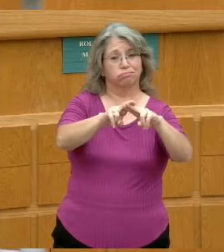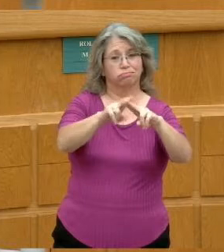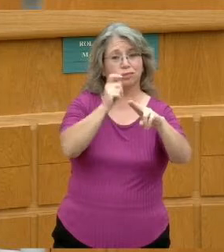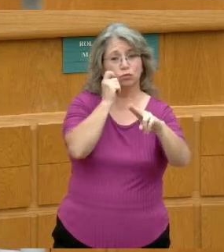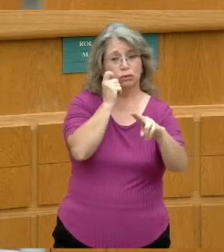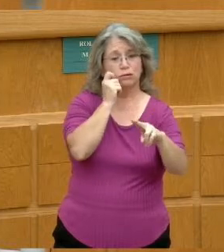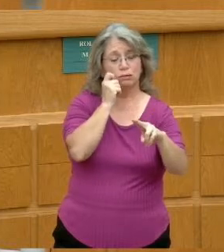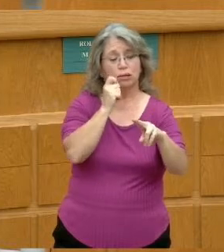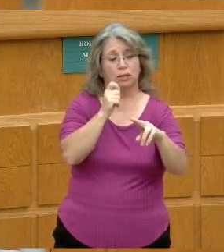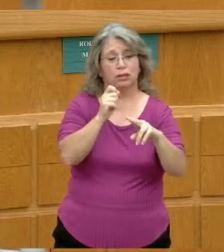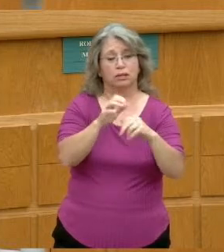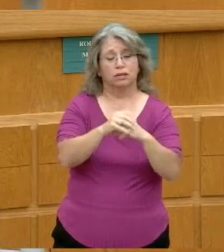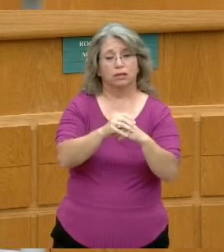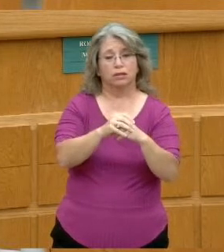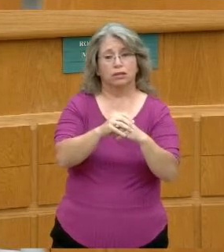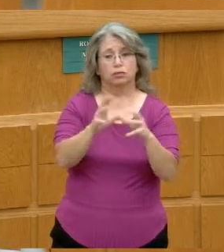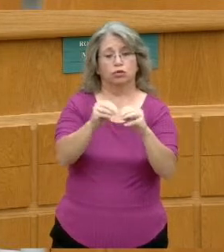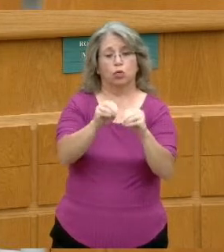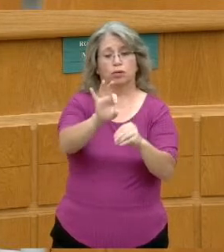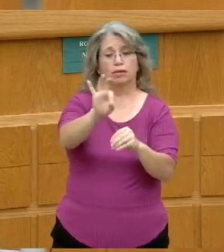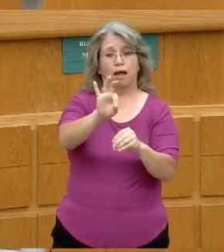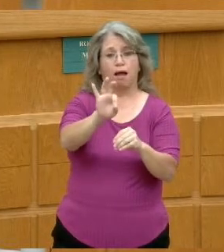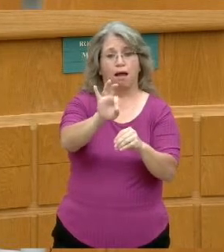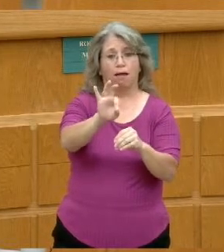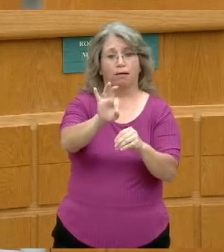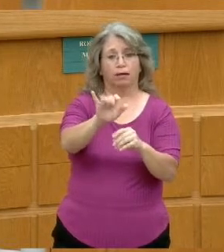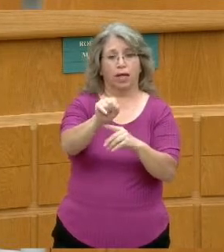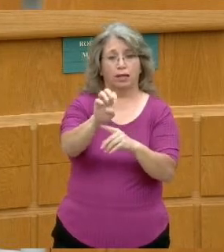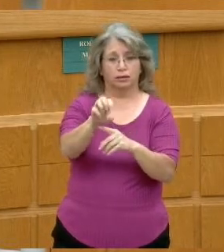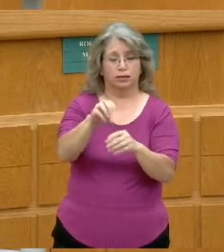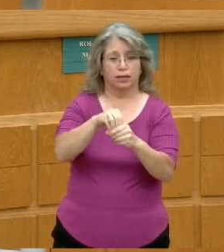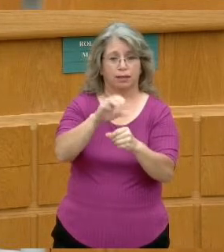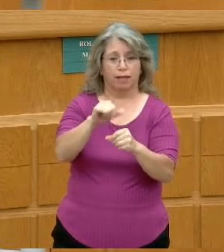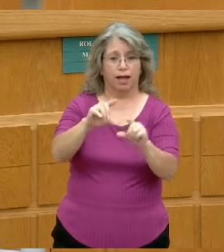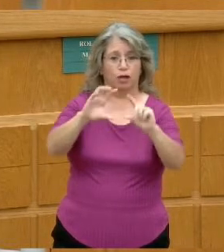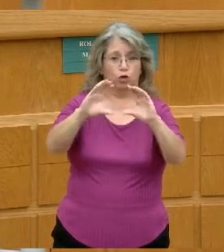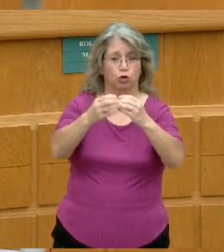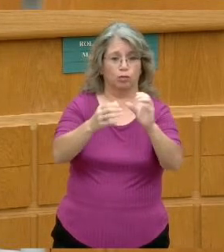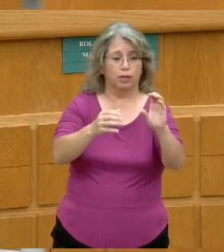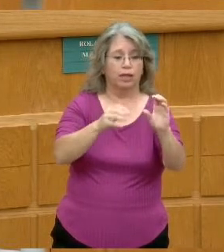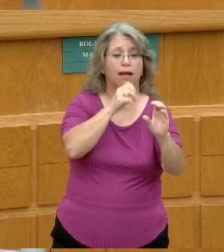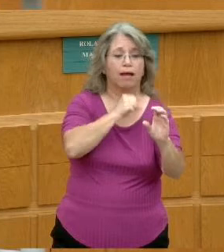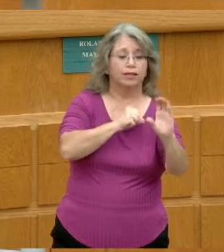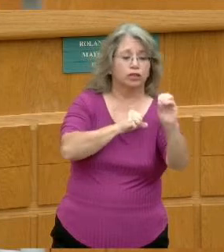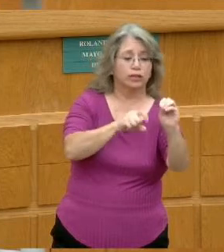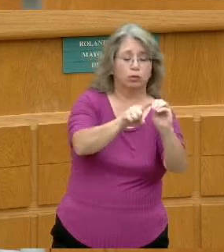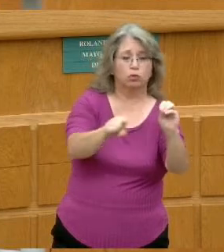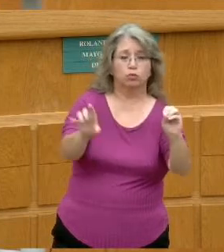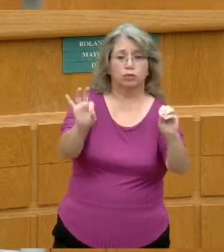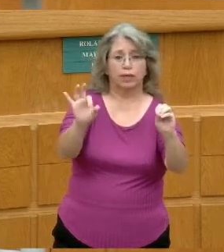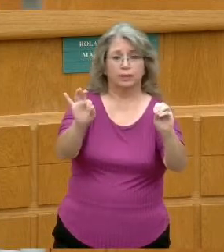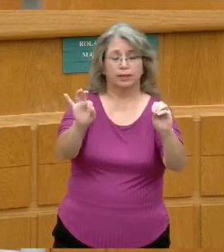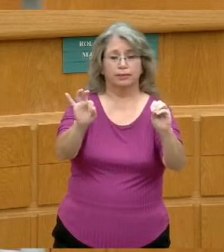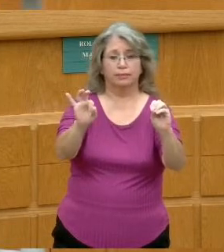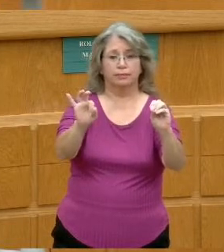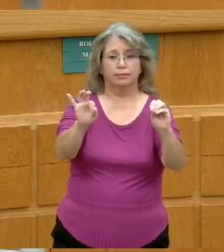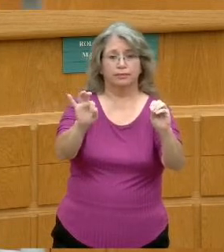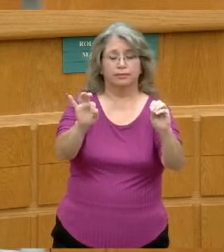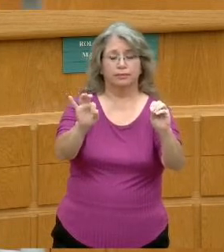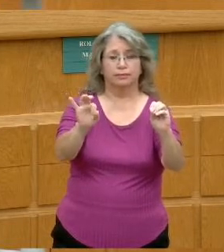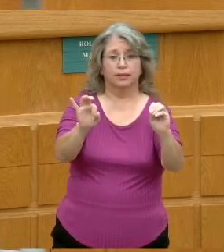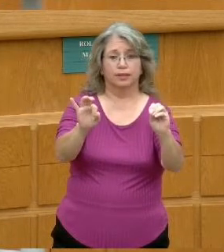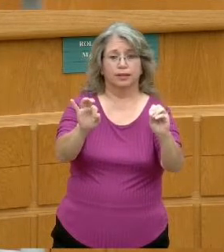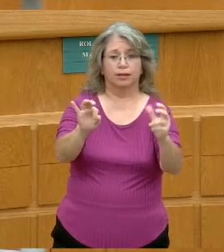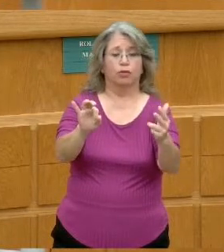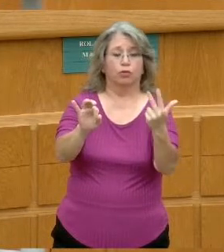frankly. There's a total of 9 cases now in that category. It increased by 3 today, so we're up